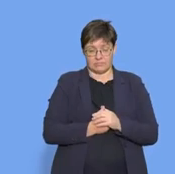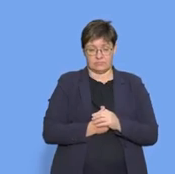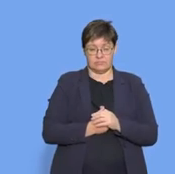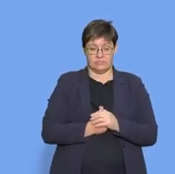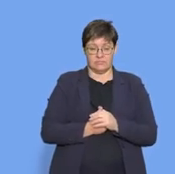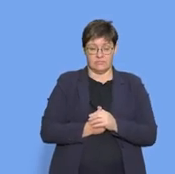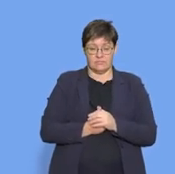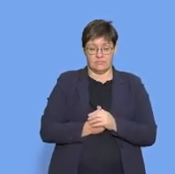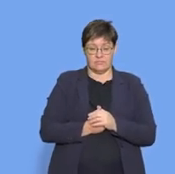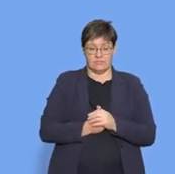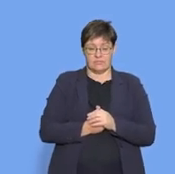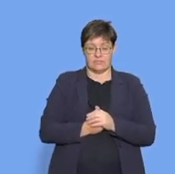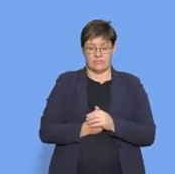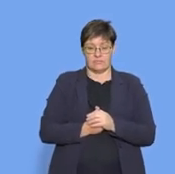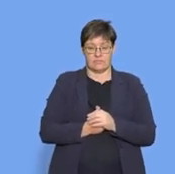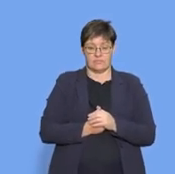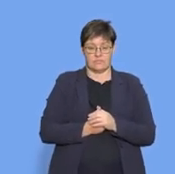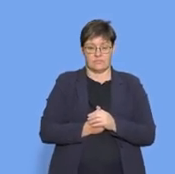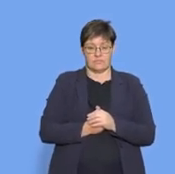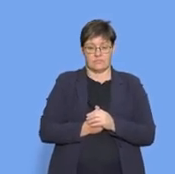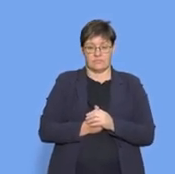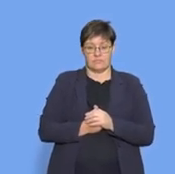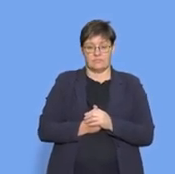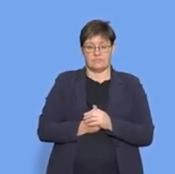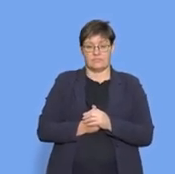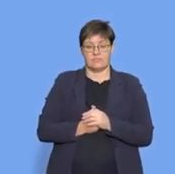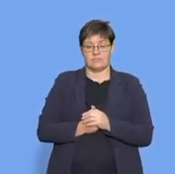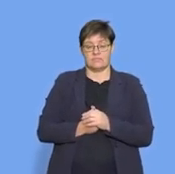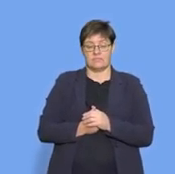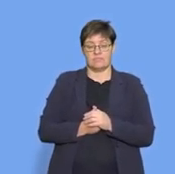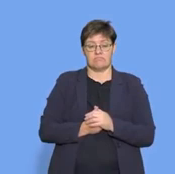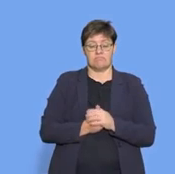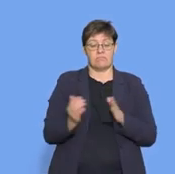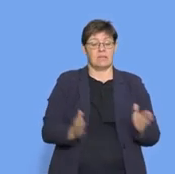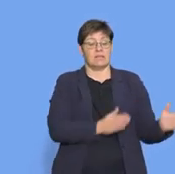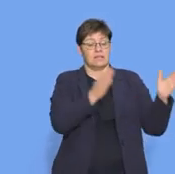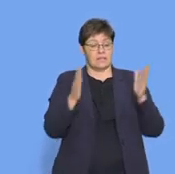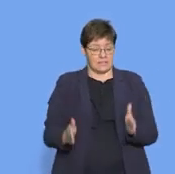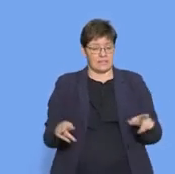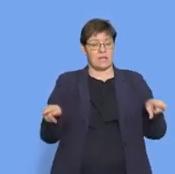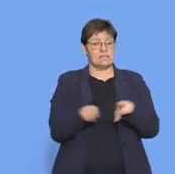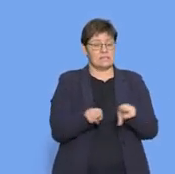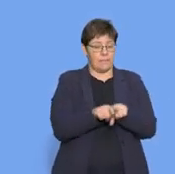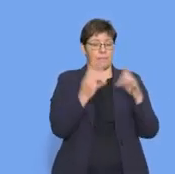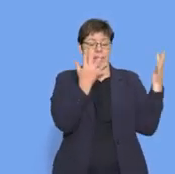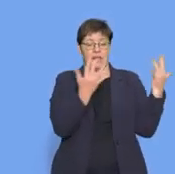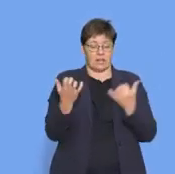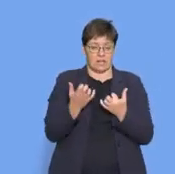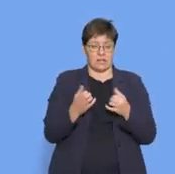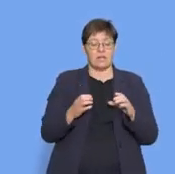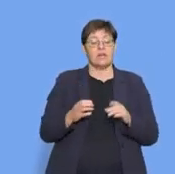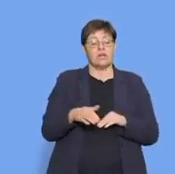side of the pyramid. Let's go to the next slide. We then can